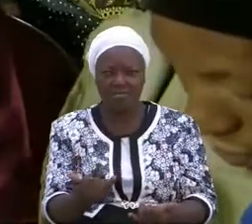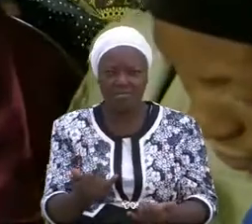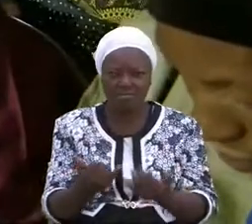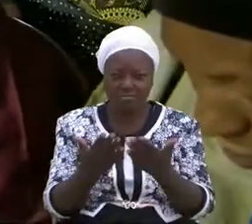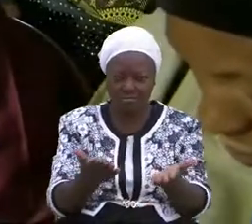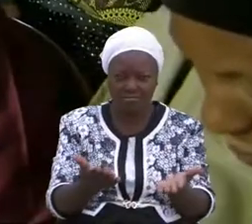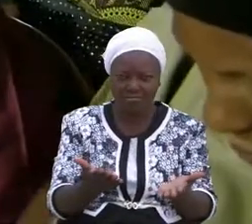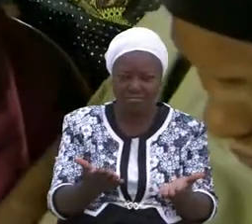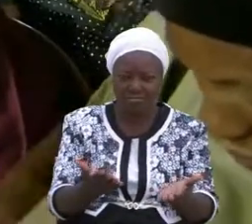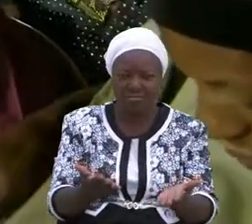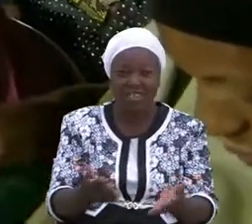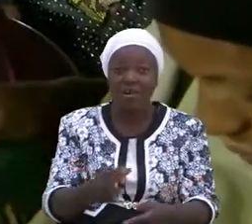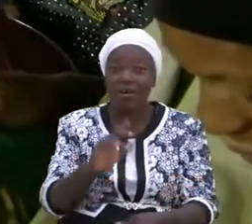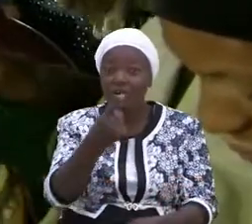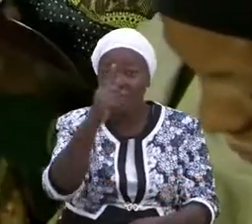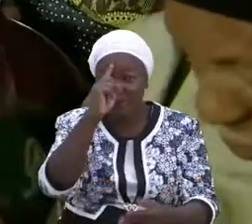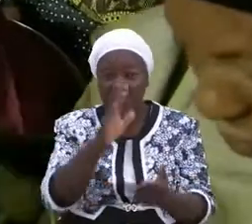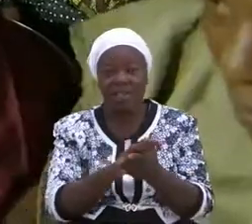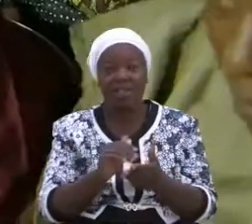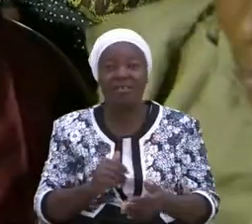Only believe.